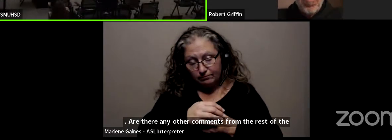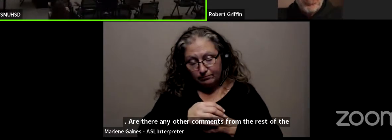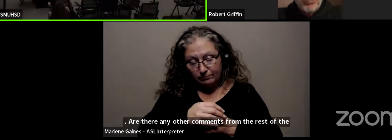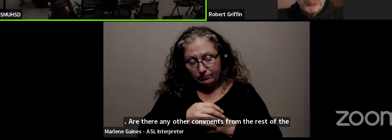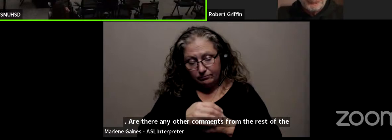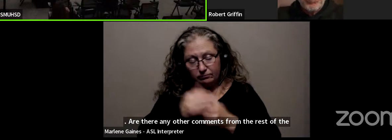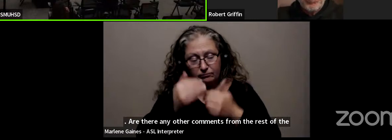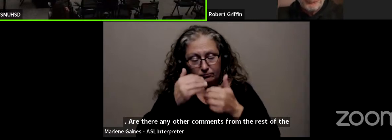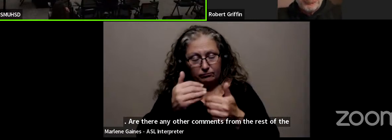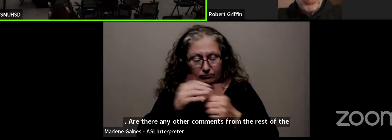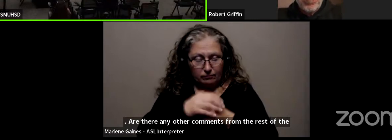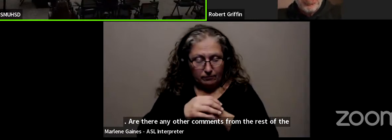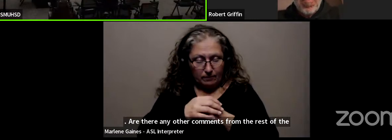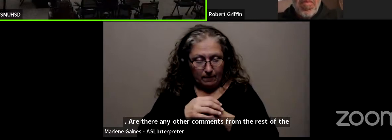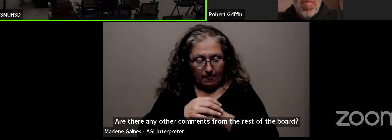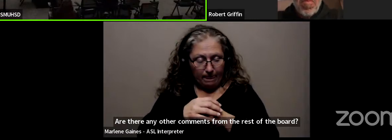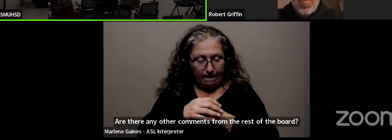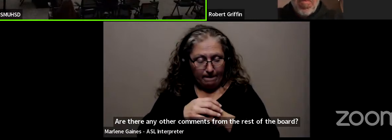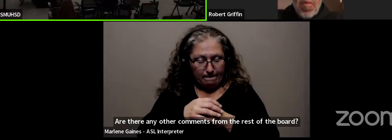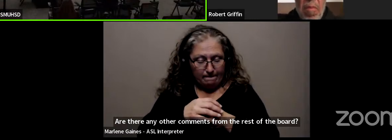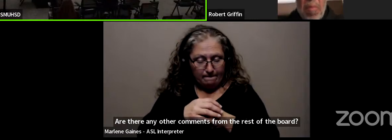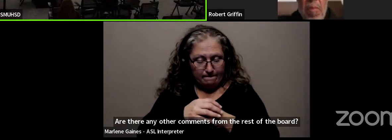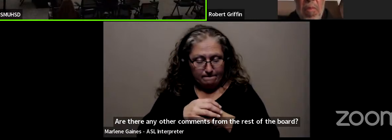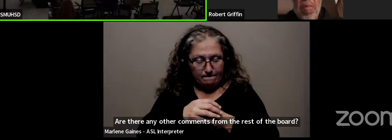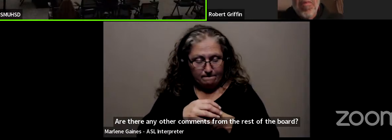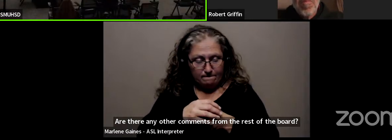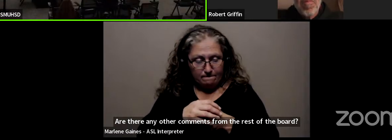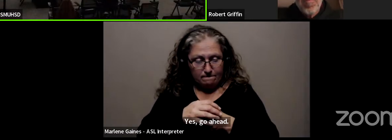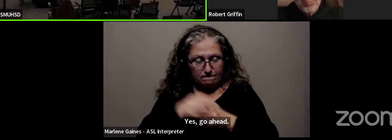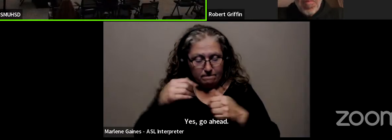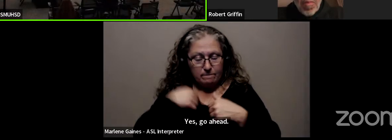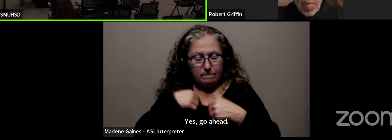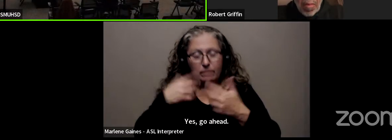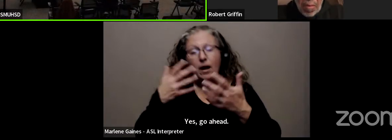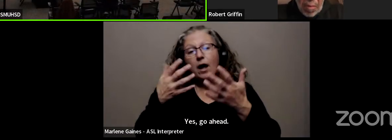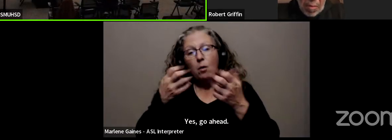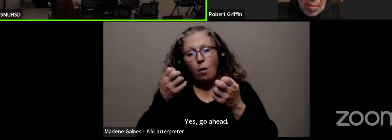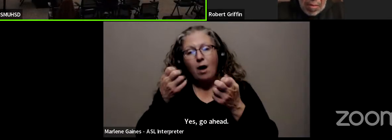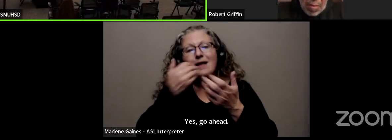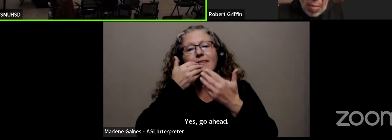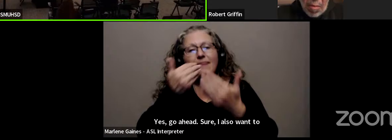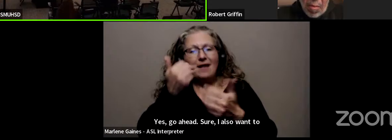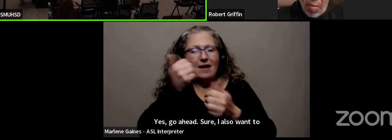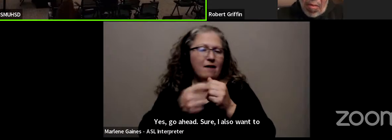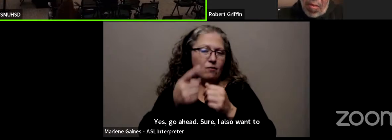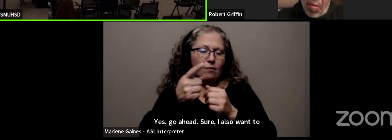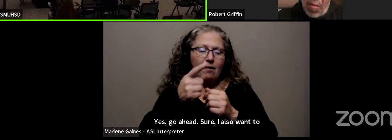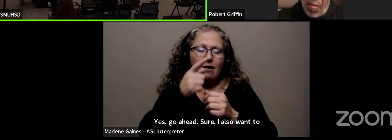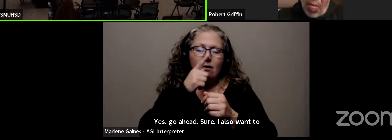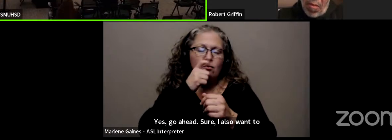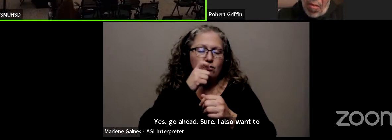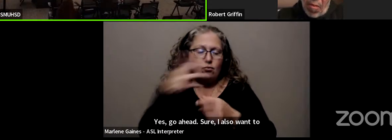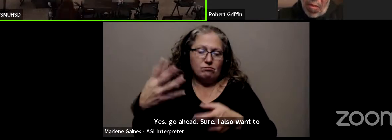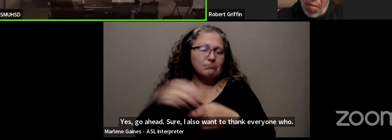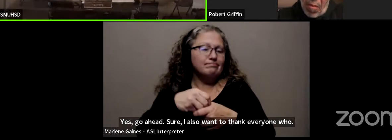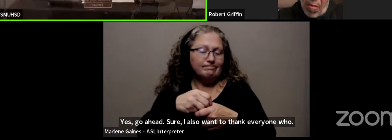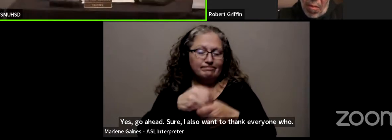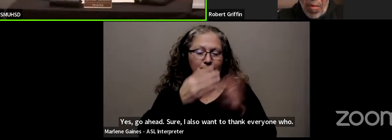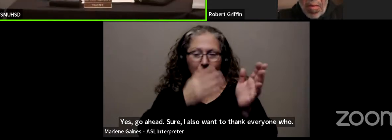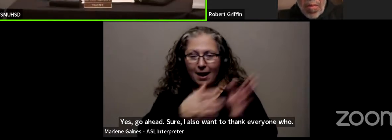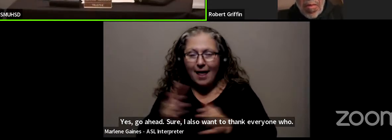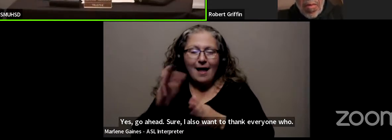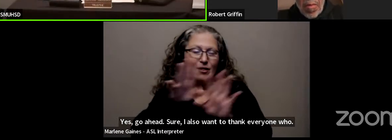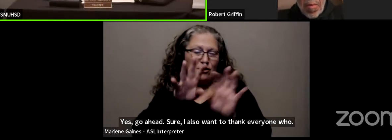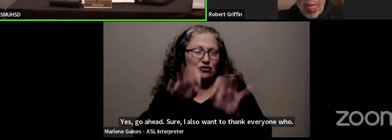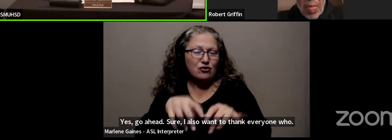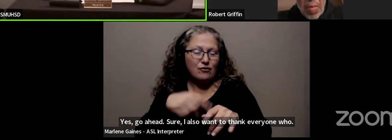Yes, go ahead. Sure. I also want to thank everyone who participated and planned the